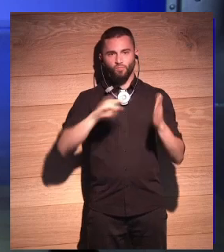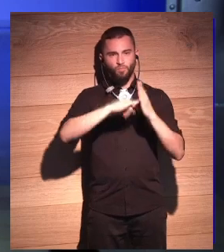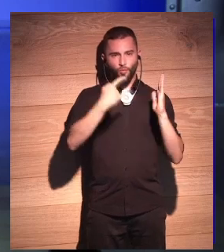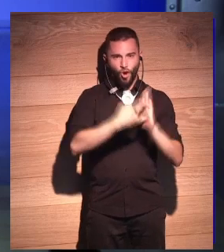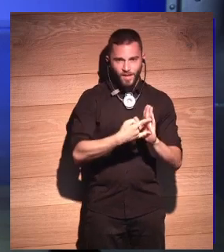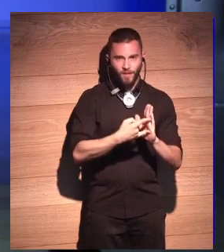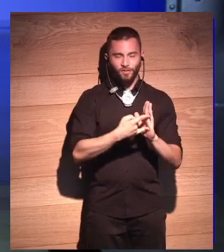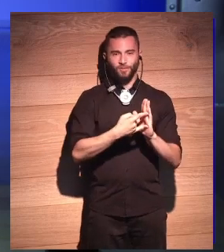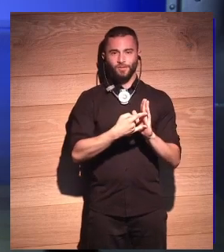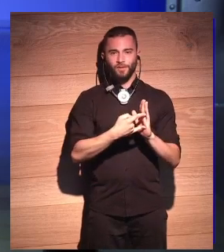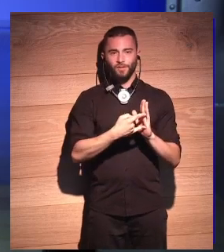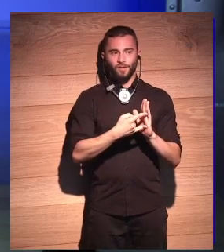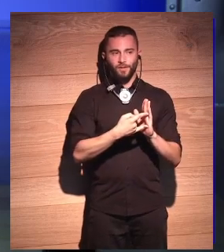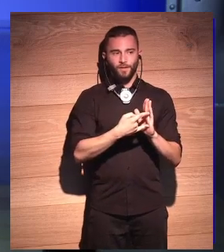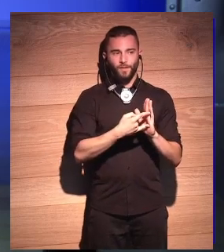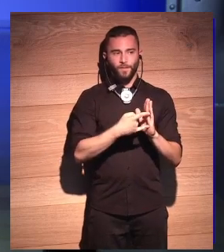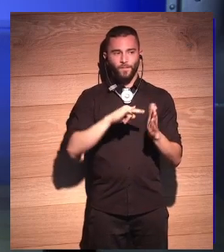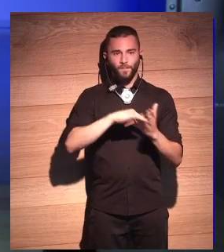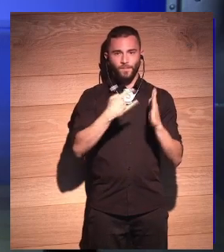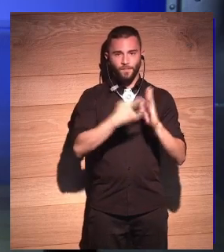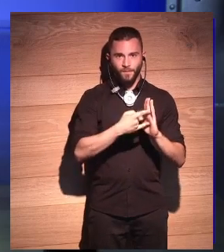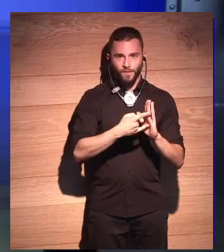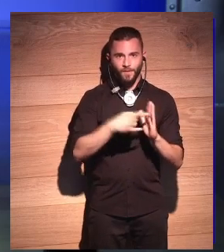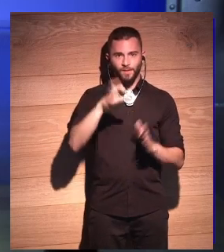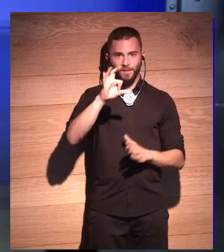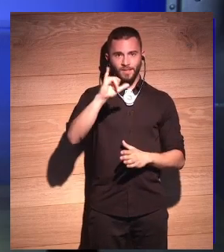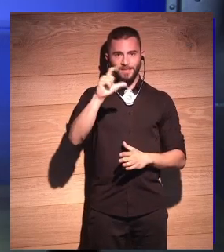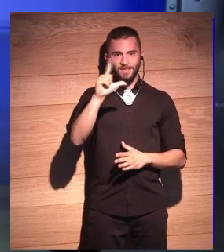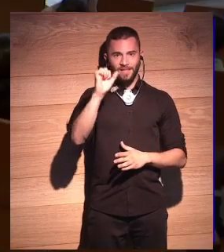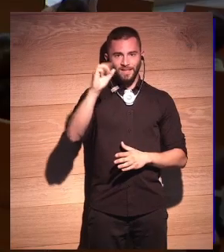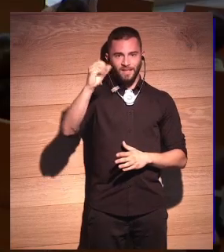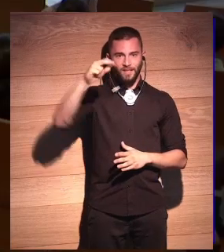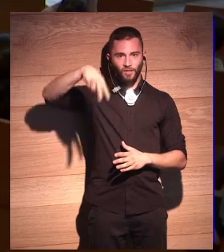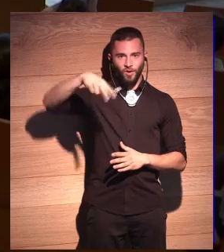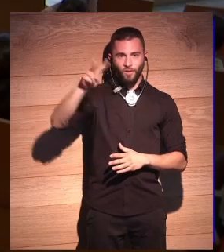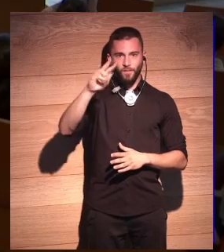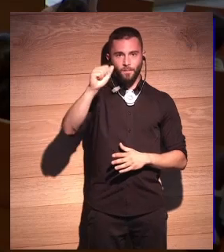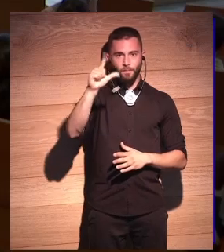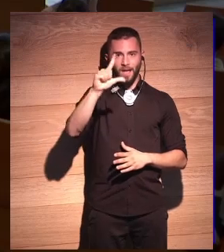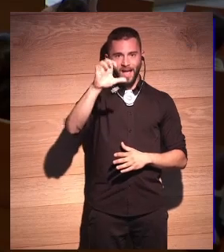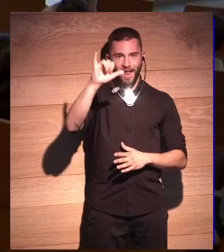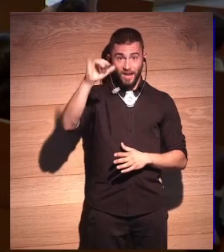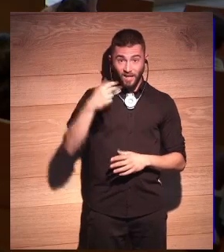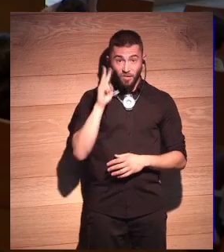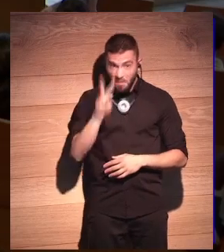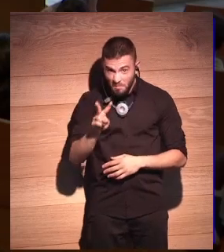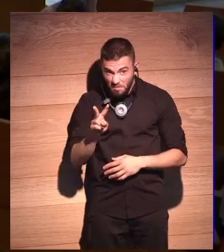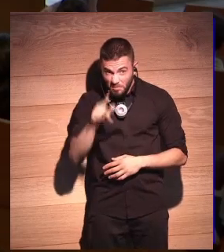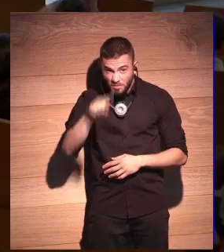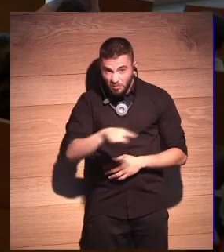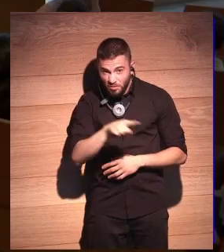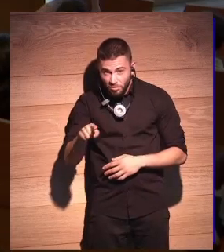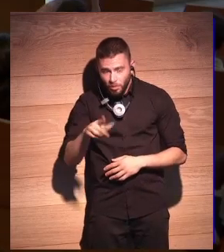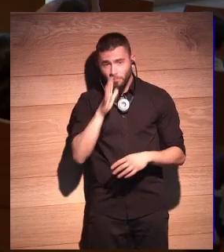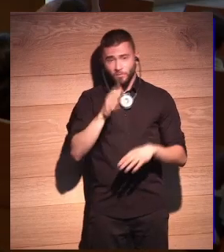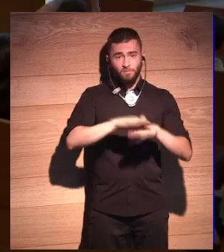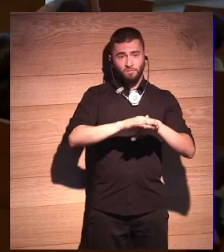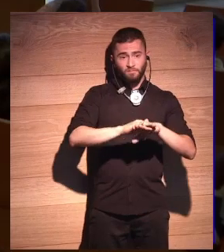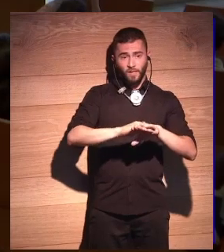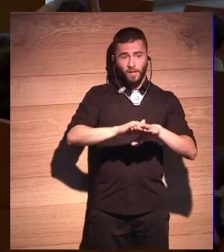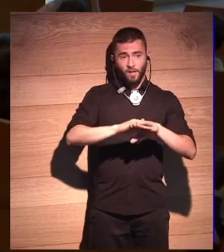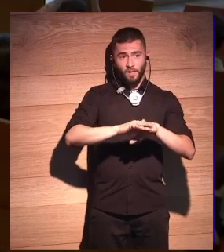Valley? HBO TV show? Anyone? Two people? Okay, so I apologize to the rest of you. This is going to make no sense